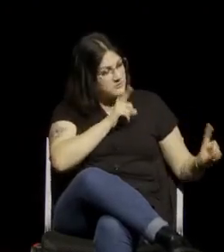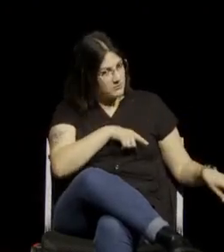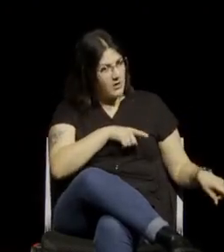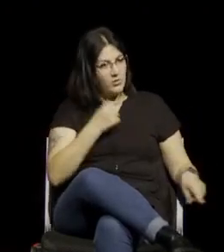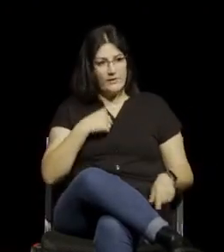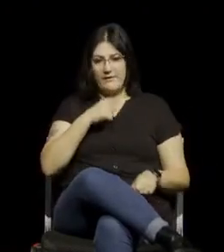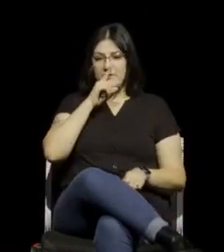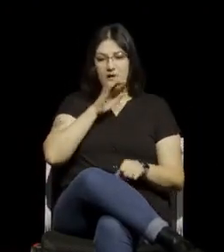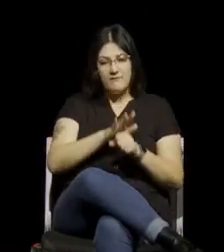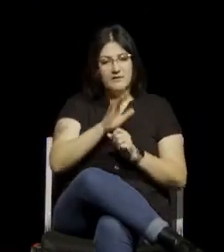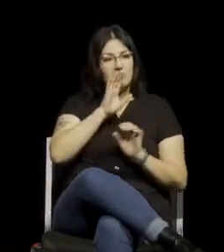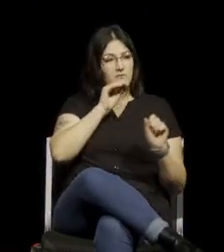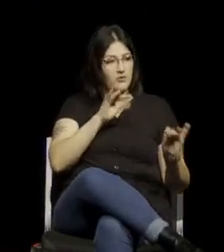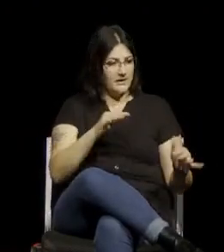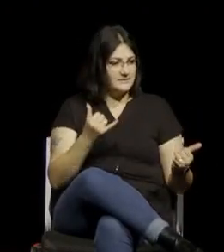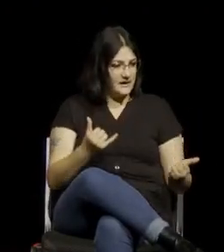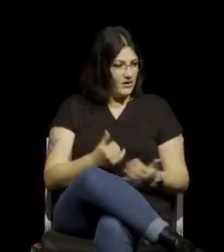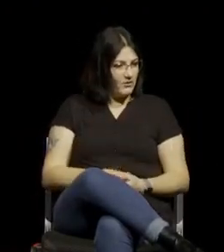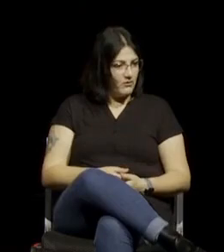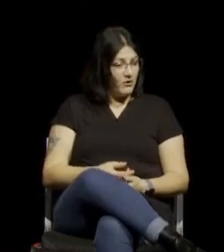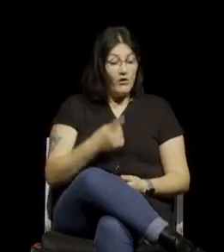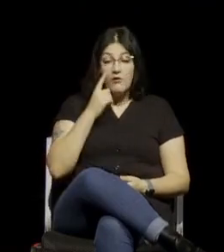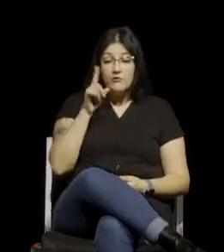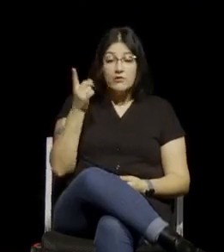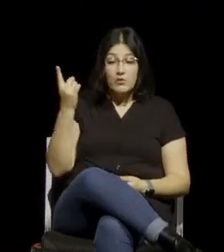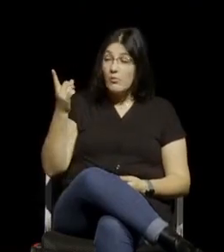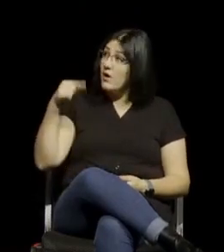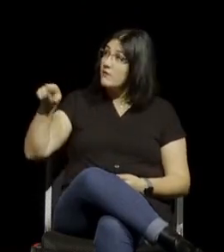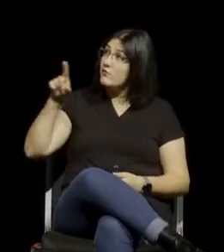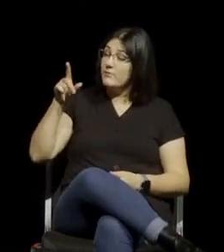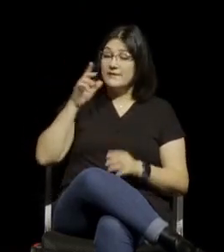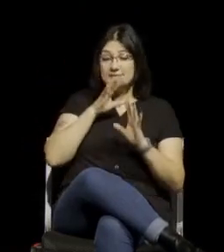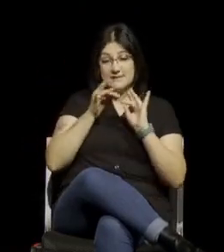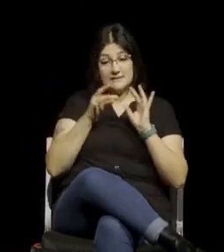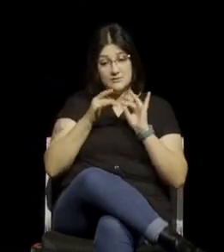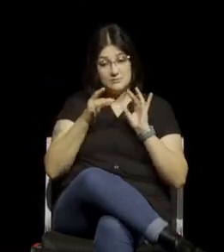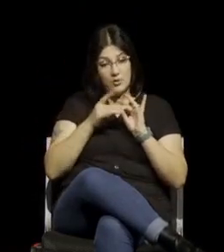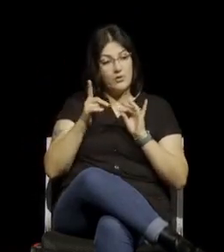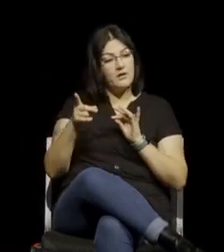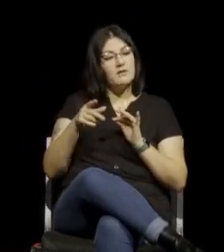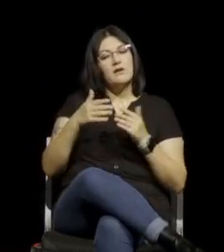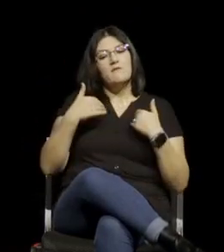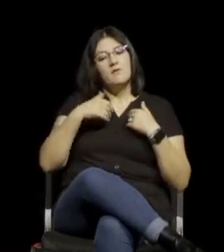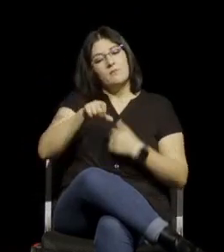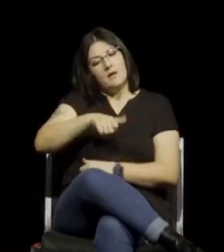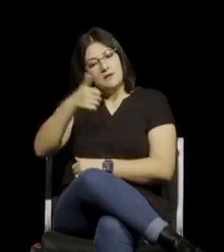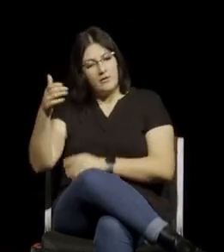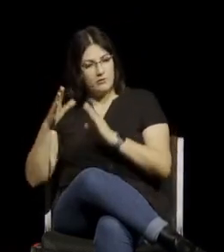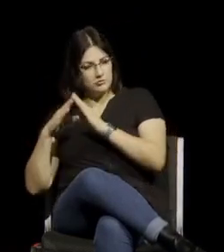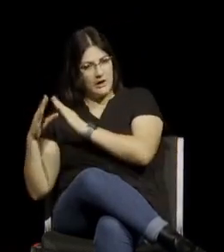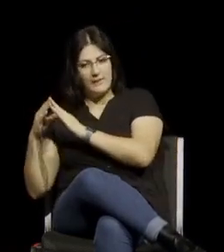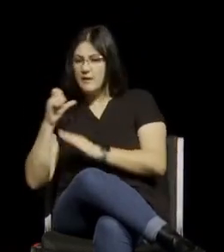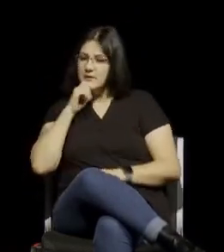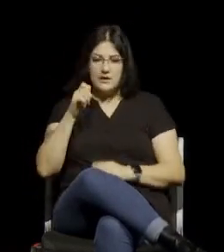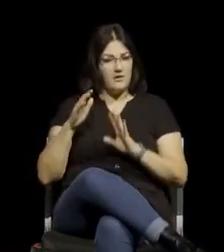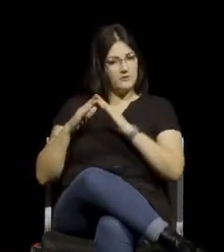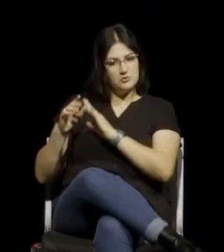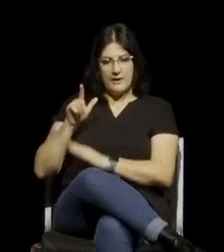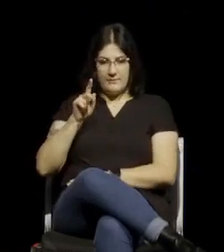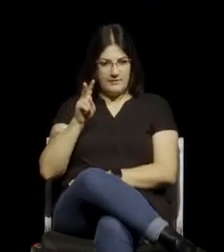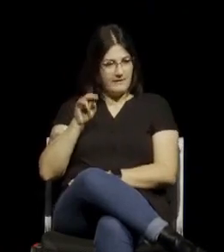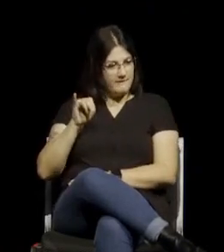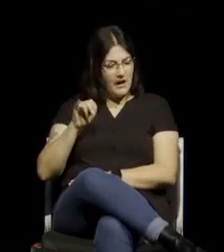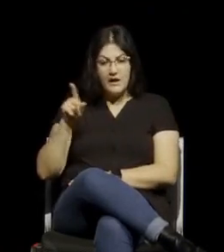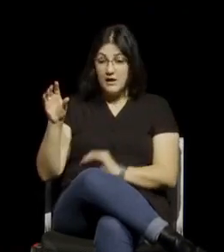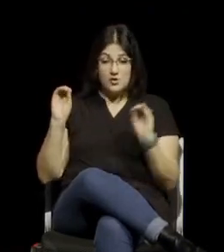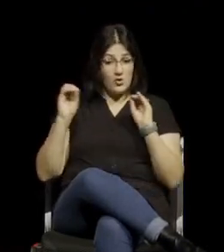have the covenant of grace now. For the one of whom these things are spoken belonged to another tribe, not the tribe of Levi, from which no